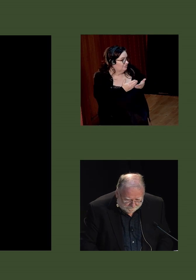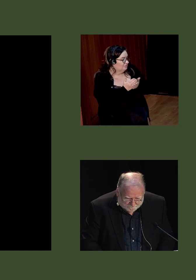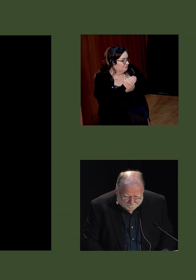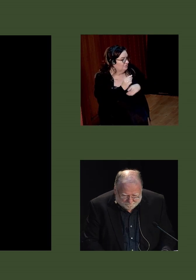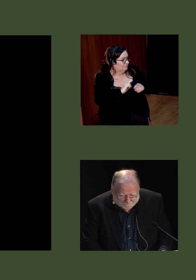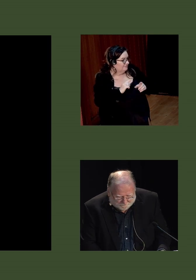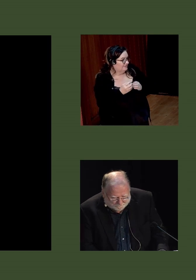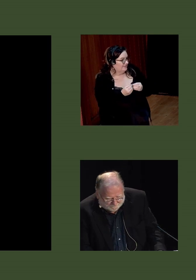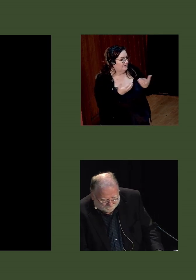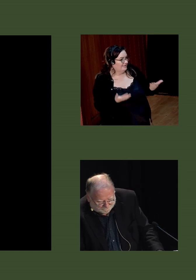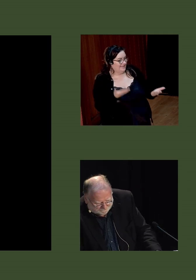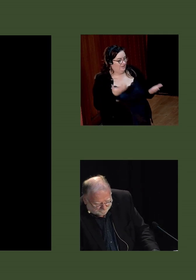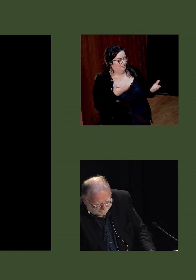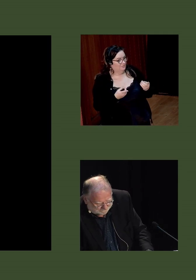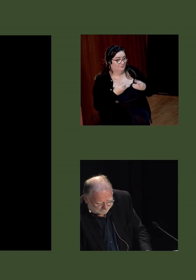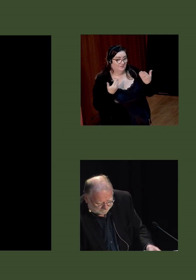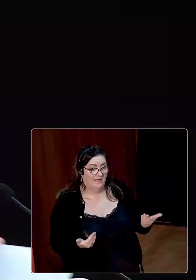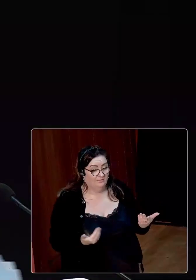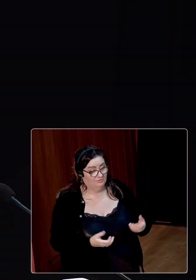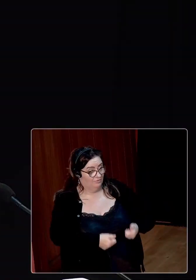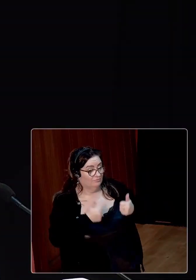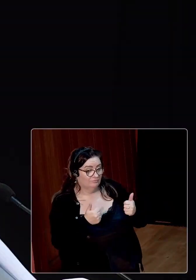medium the message? Thank you very much.